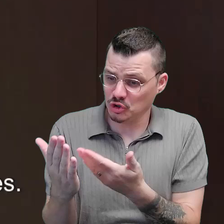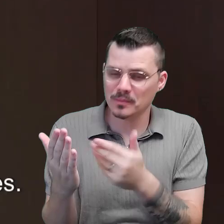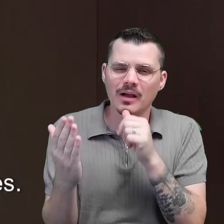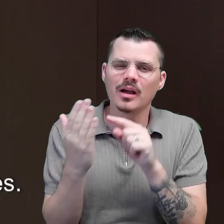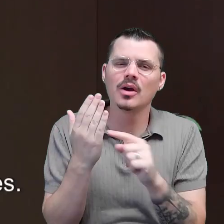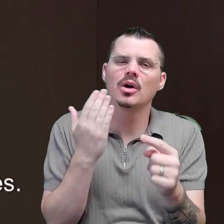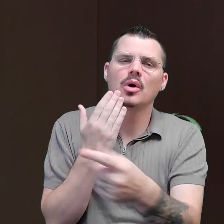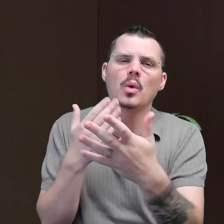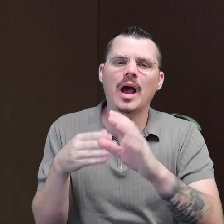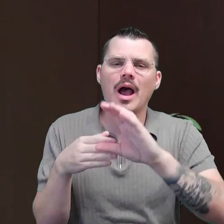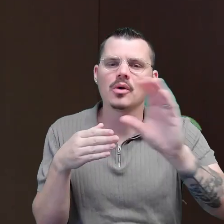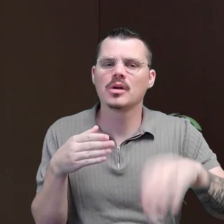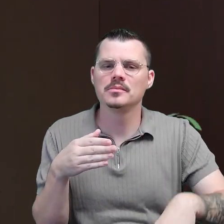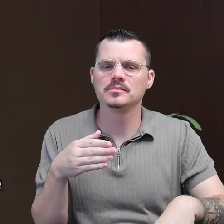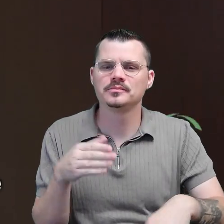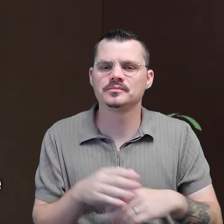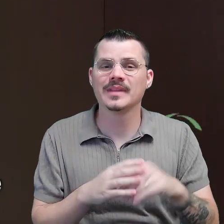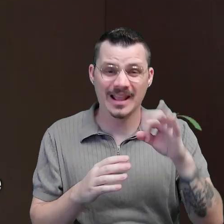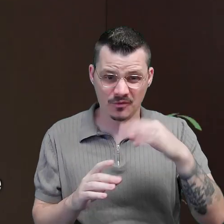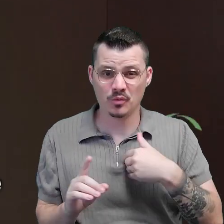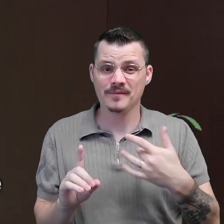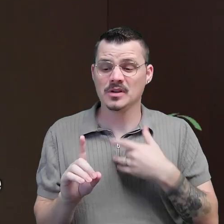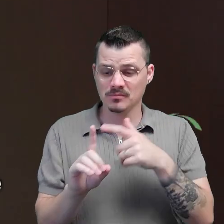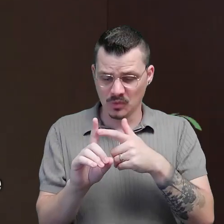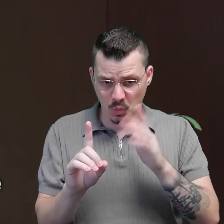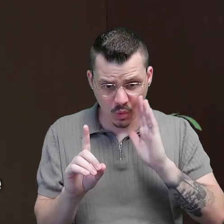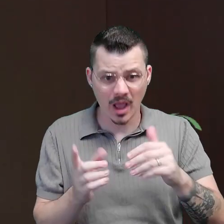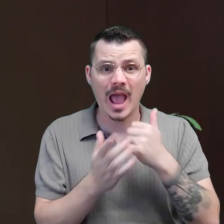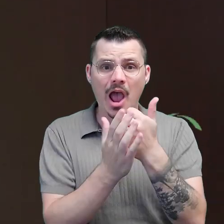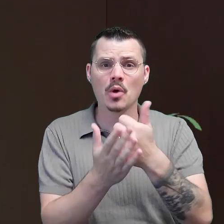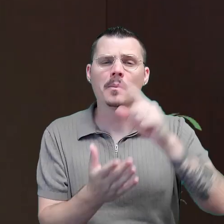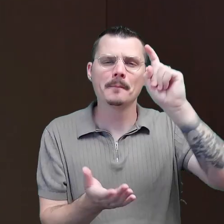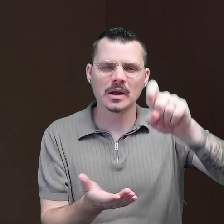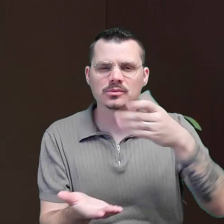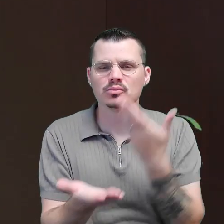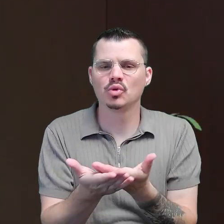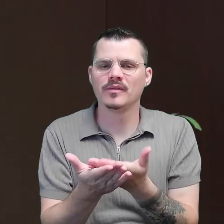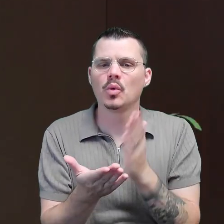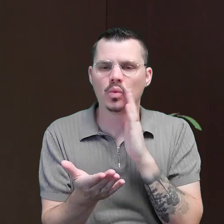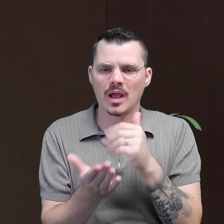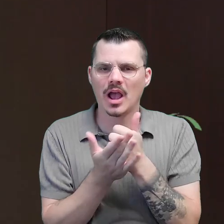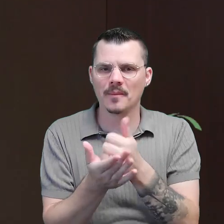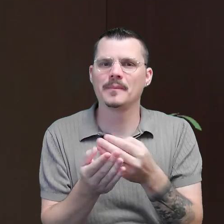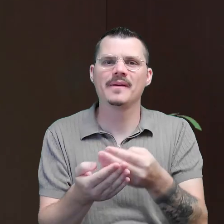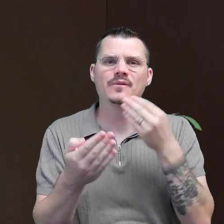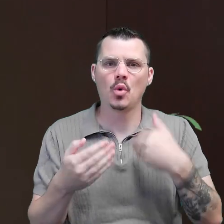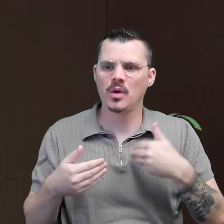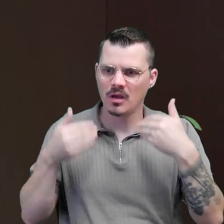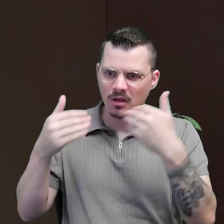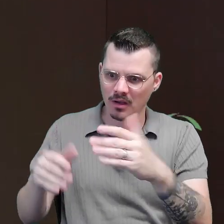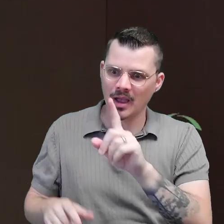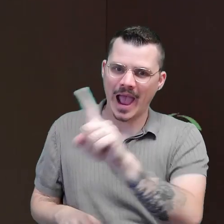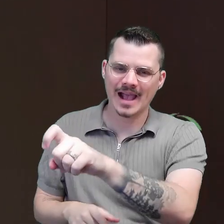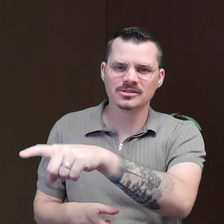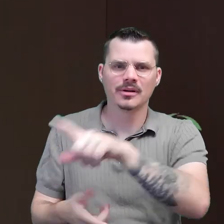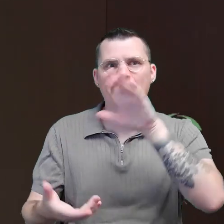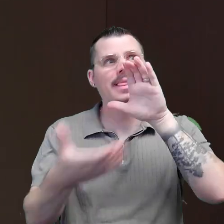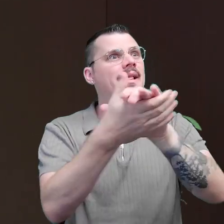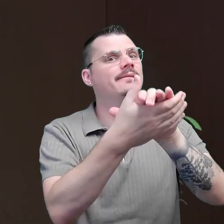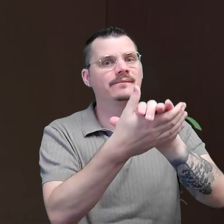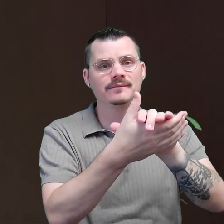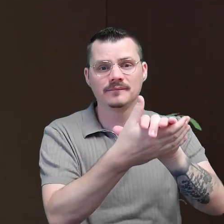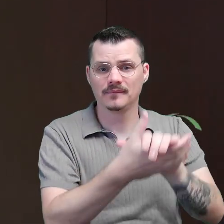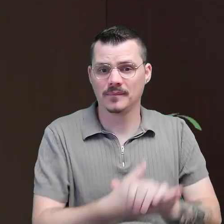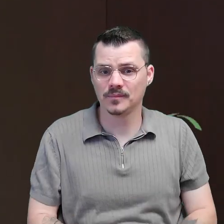the outcomes. If we're claiming this is going to help, we have to prove it before we ask people to believe it.